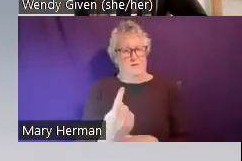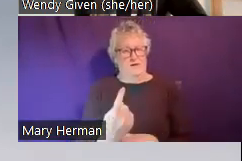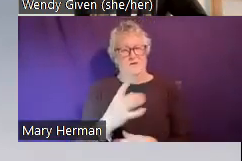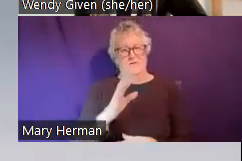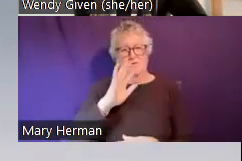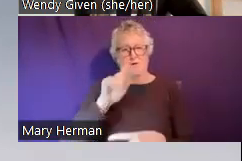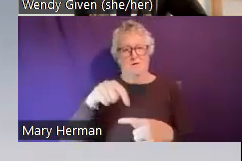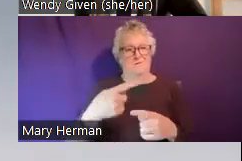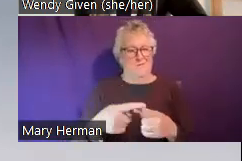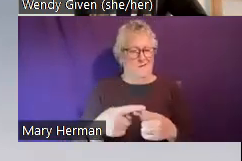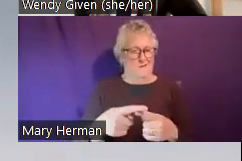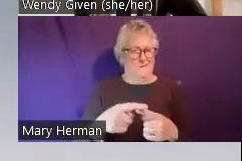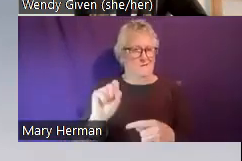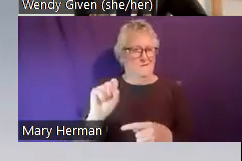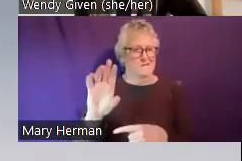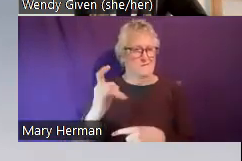artwork